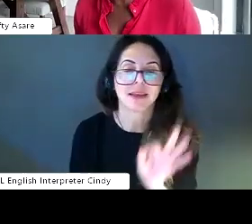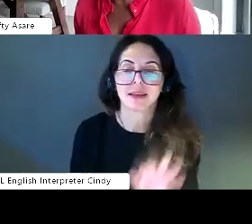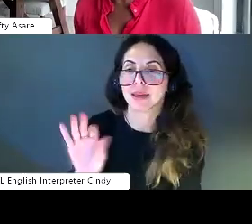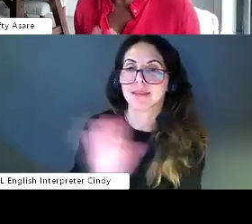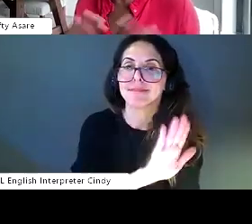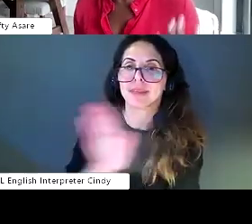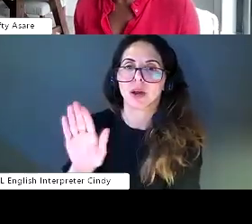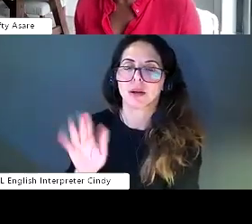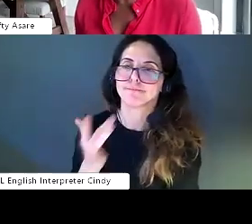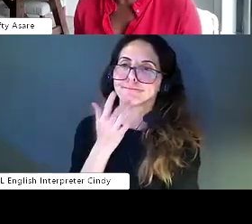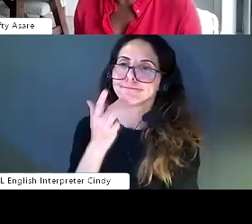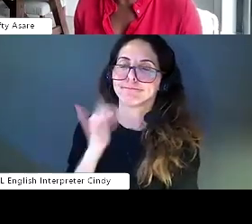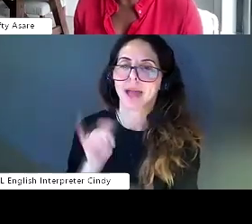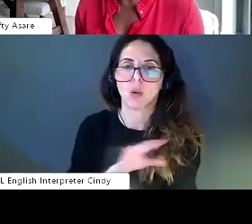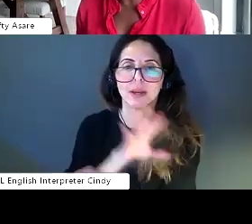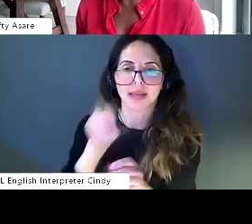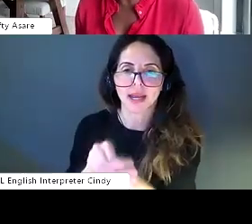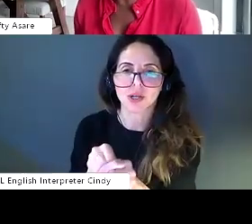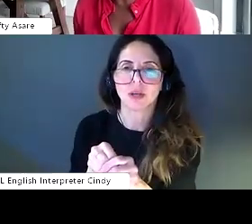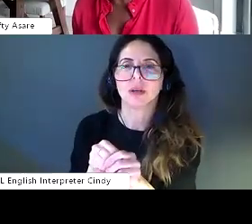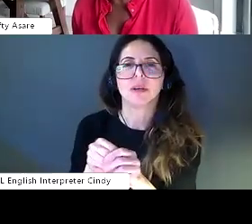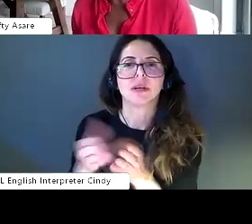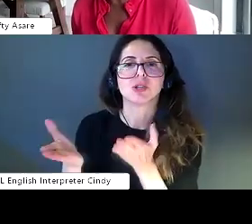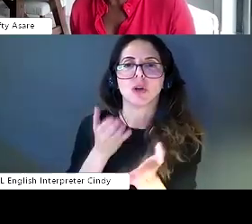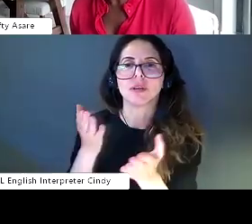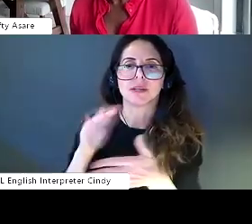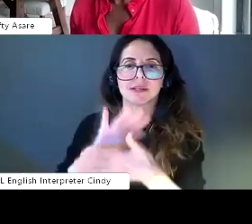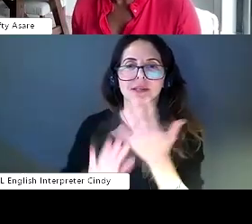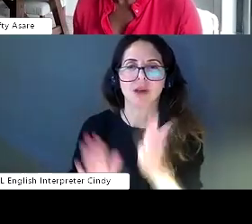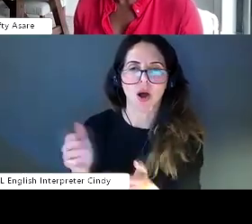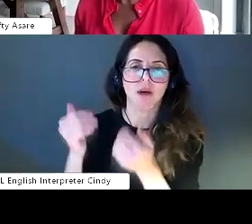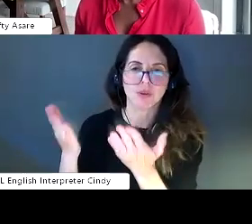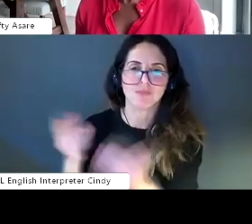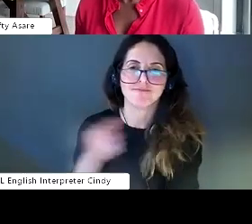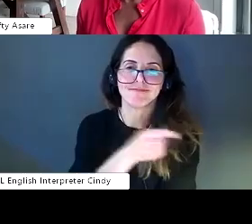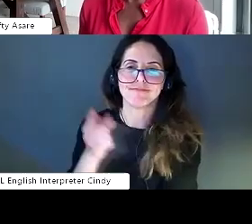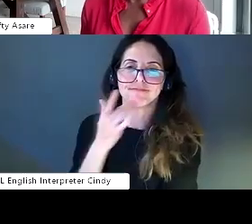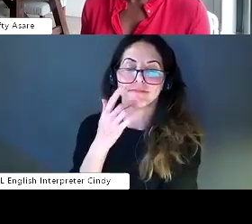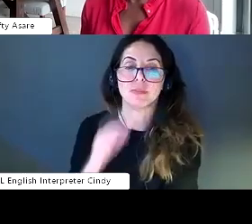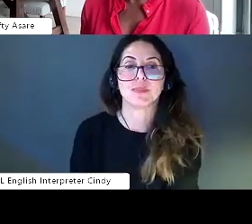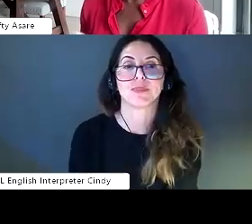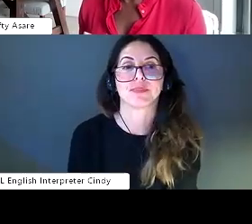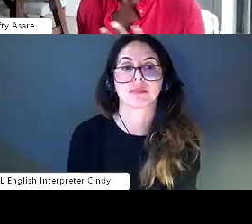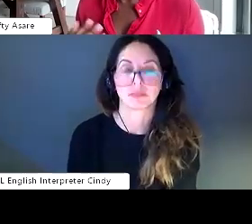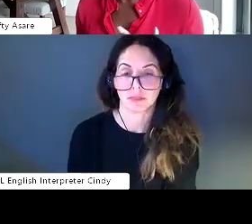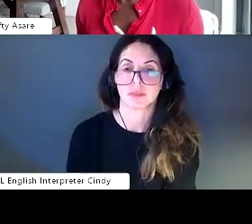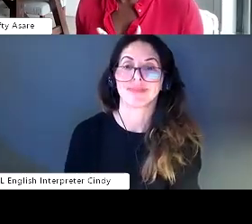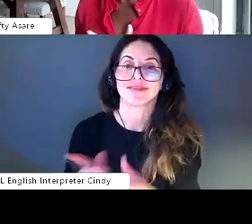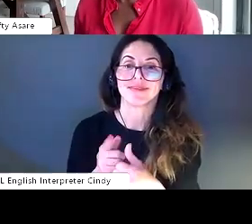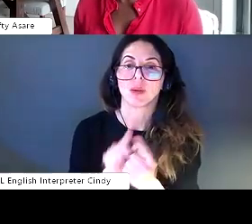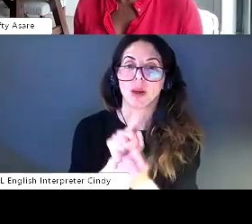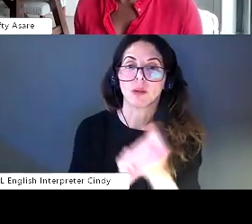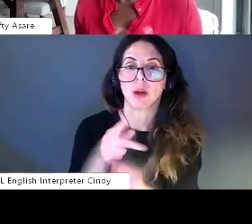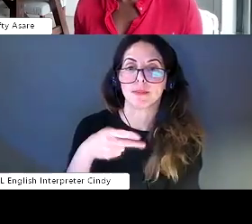to engage with the different services that were being offered. One-on-one peer counseling was offered on an ad